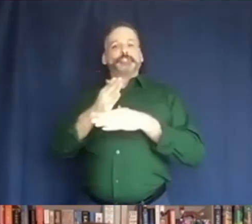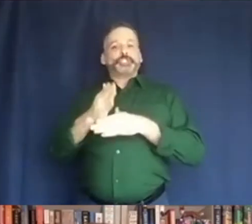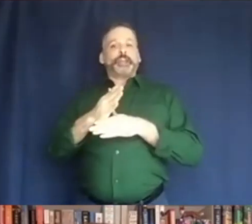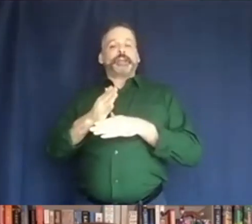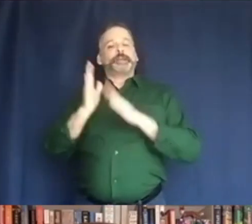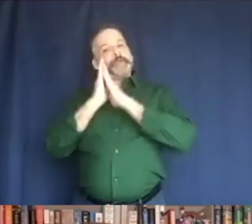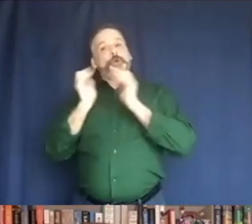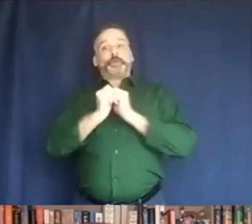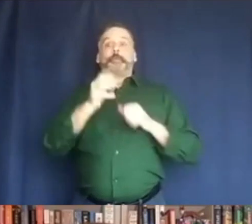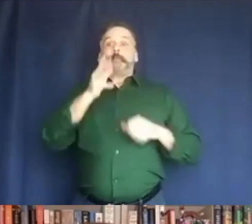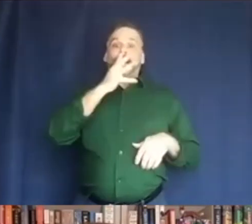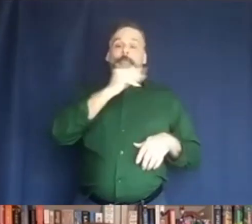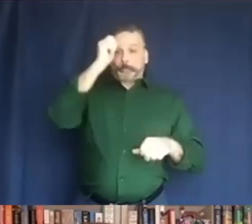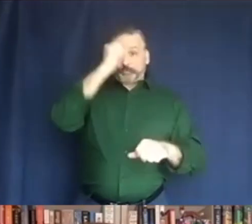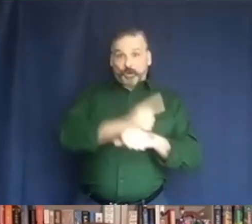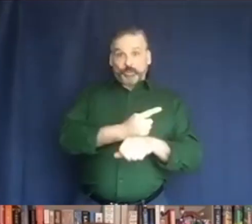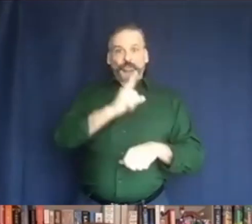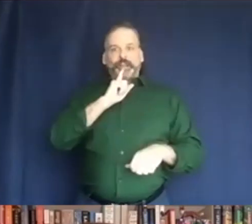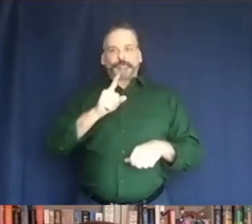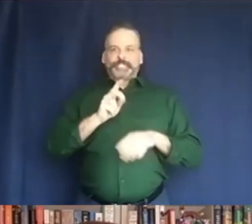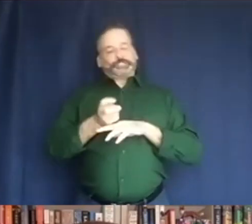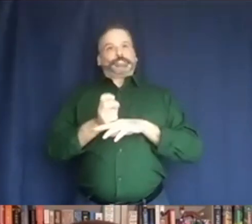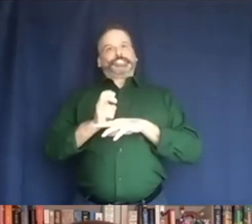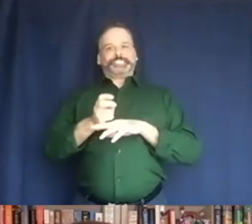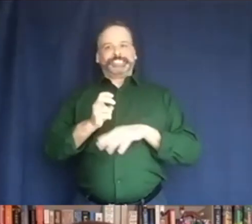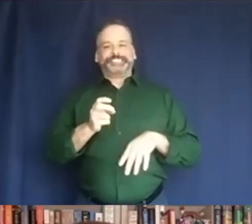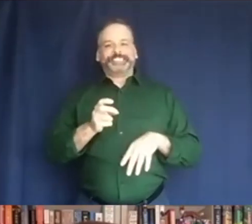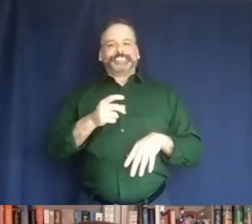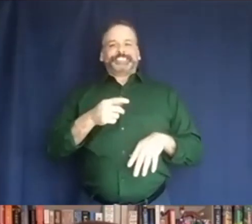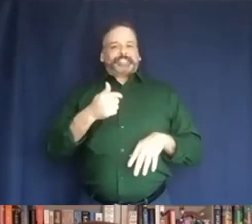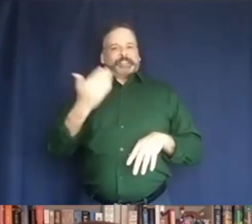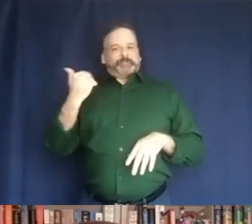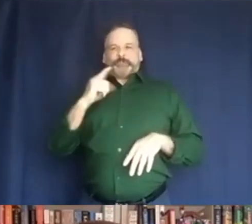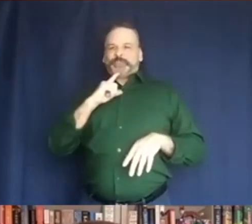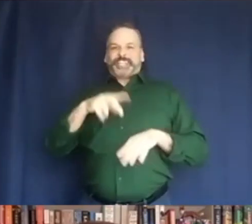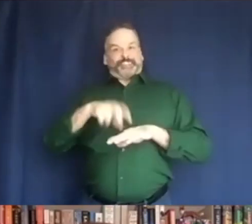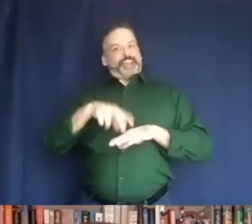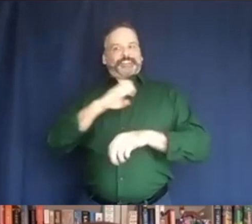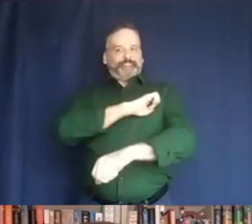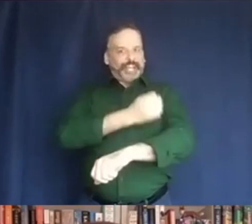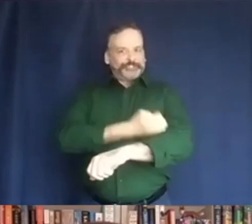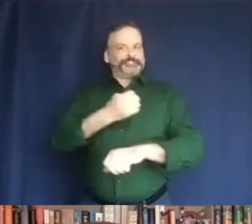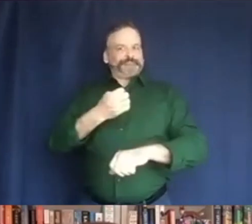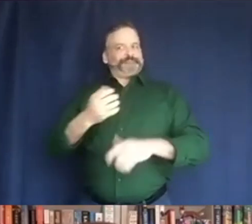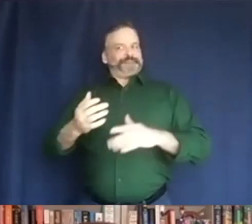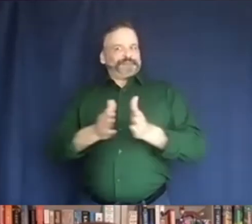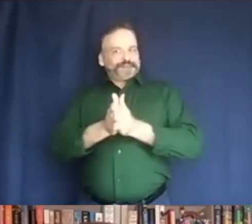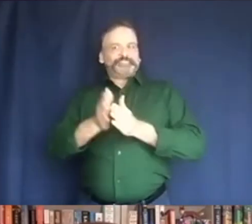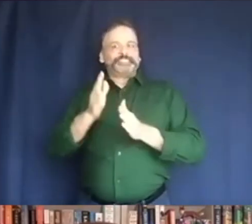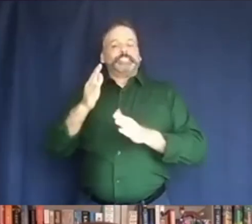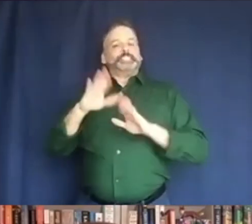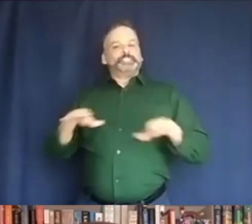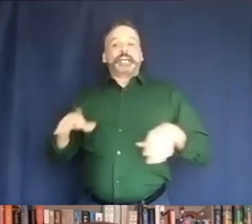and my brother. And I'm a very like twitchy, I was a very twitchy, high energy child. And I'm sure sharing the